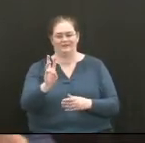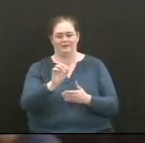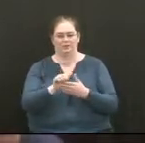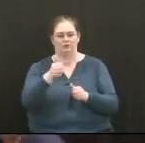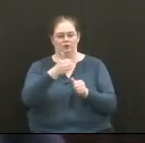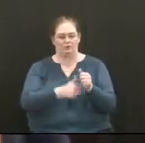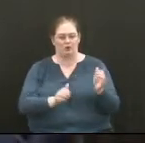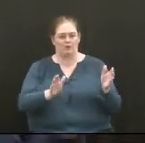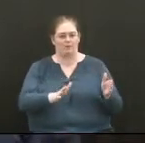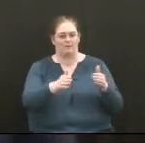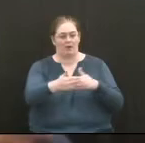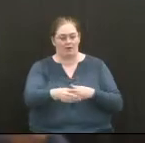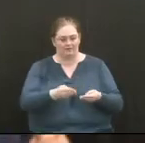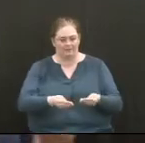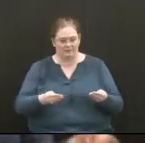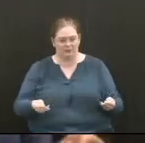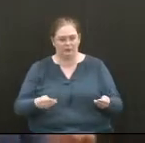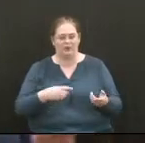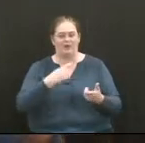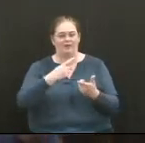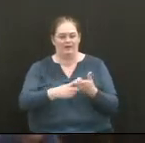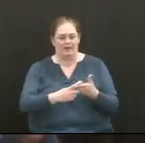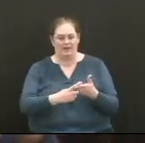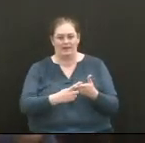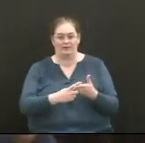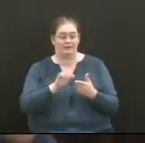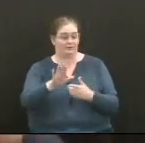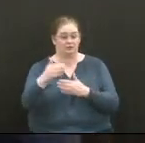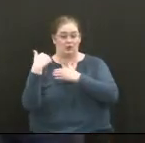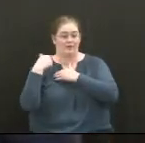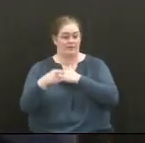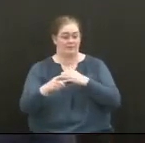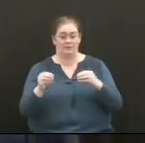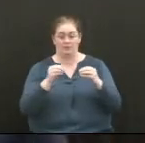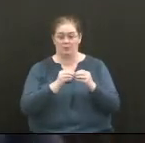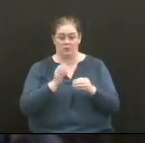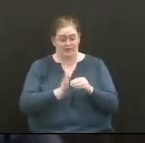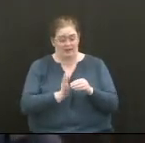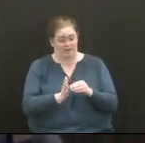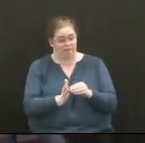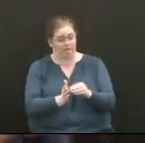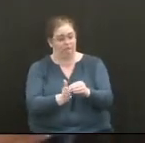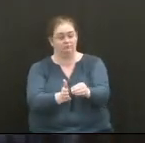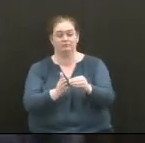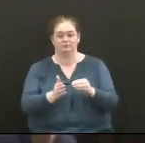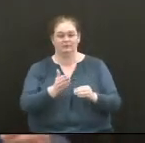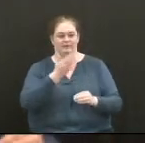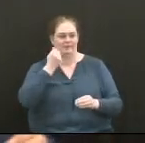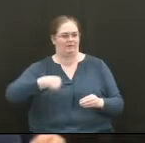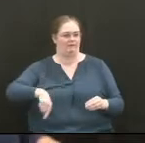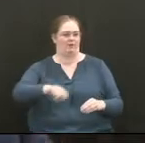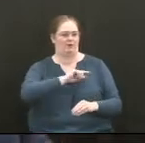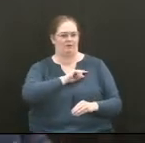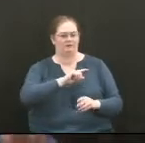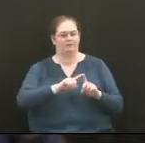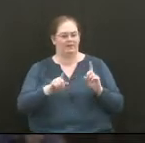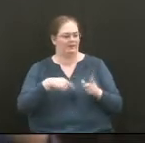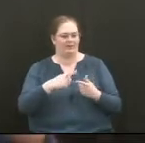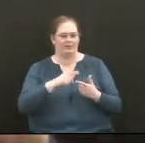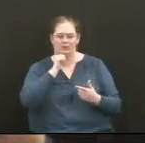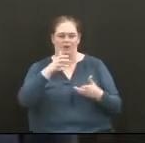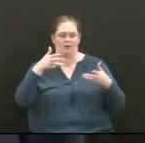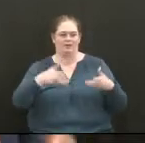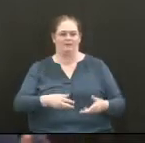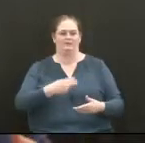$156 per box of material. And then it's on them. The more that they can digitize, the better for all of us. But then we're not